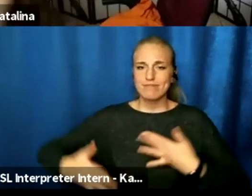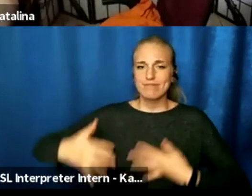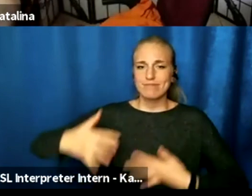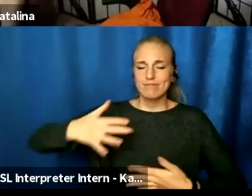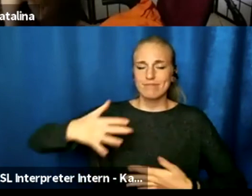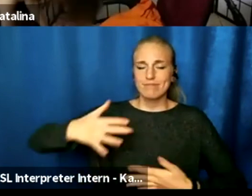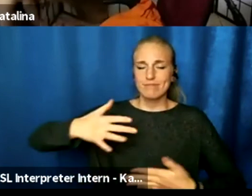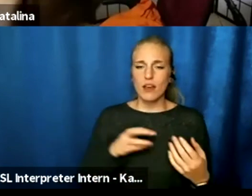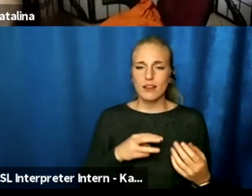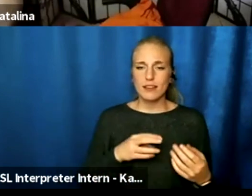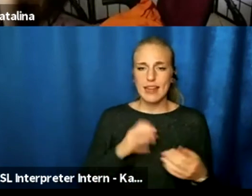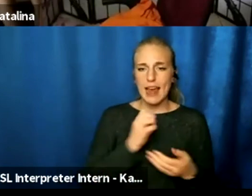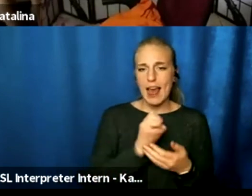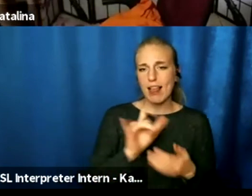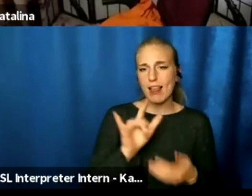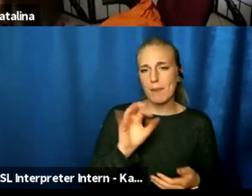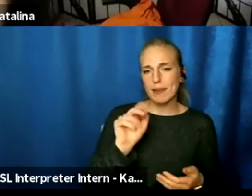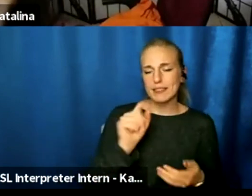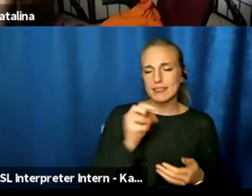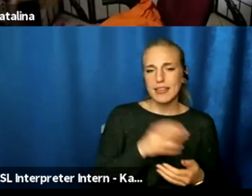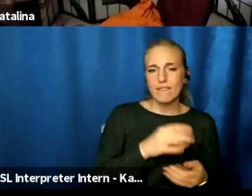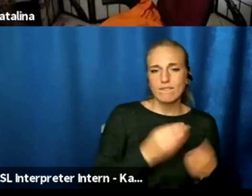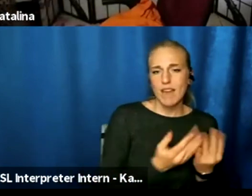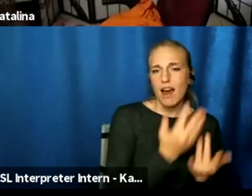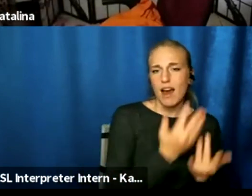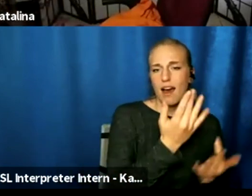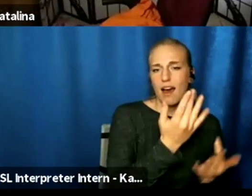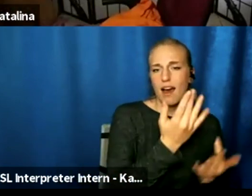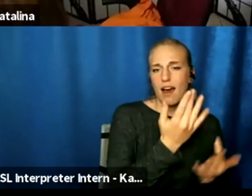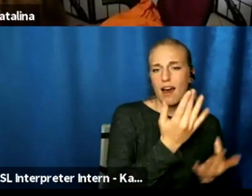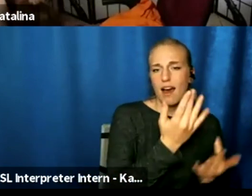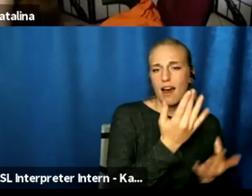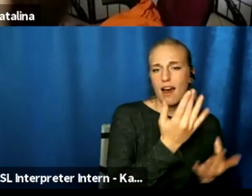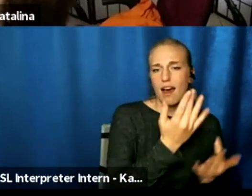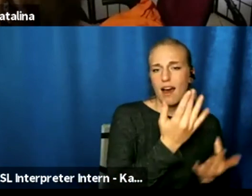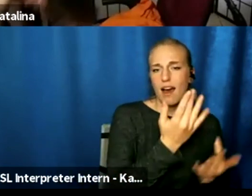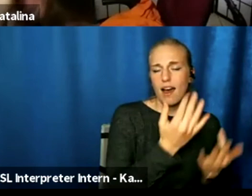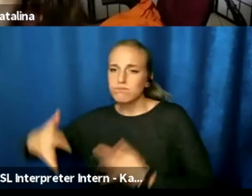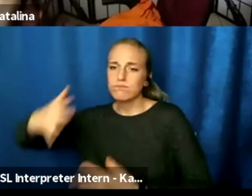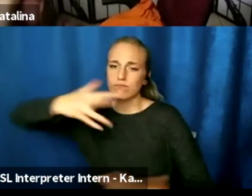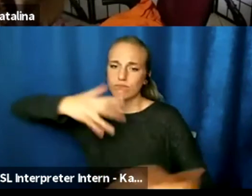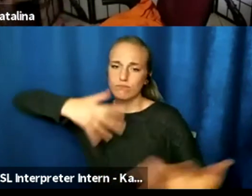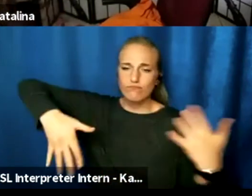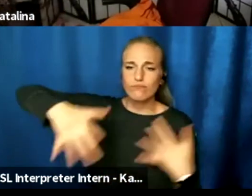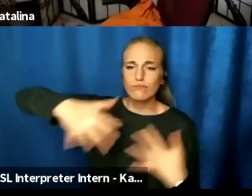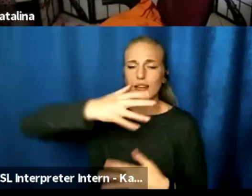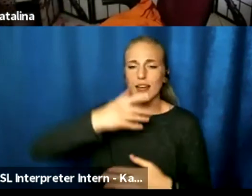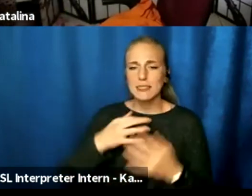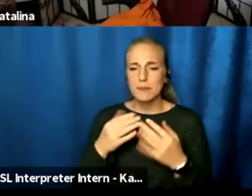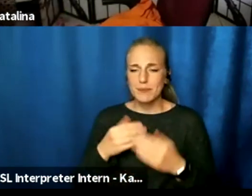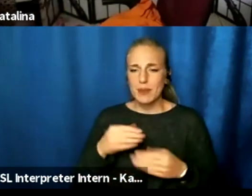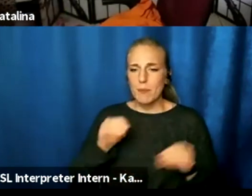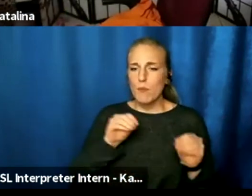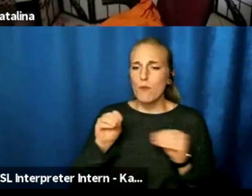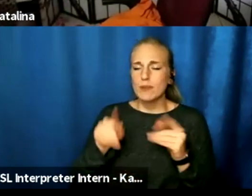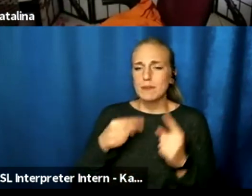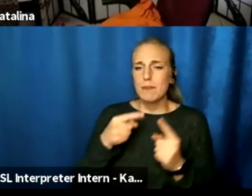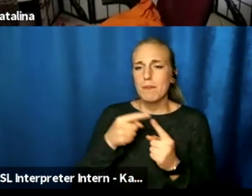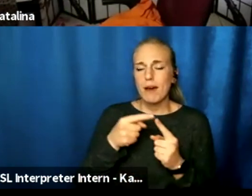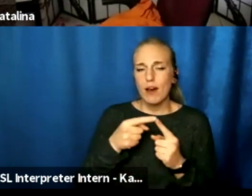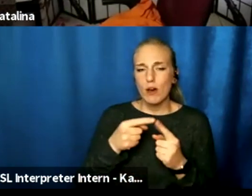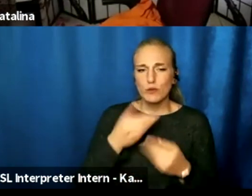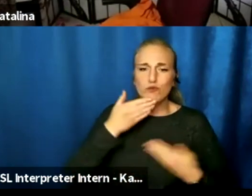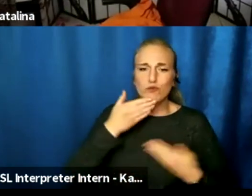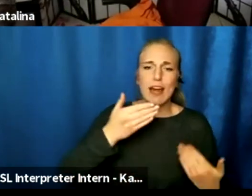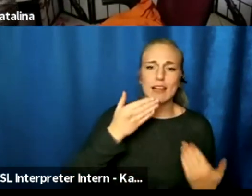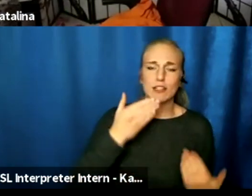and just saying thank you. This movement is about gratitude. This movement is about celebrating the thank you. I